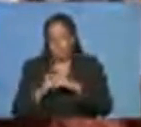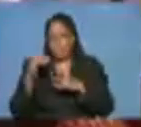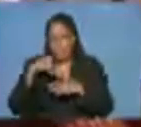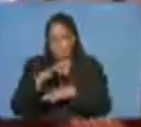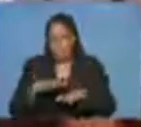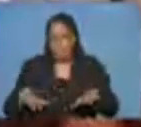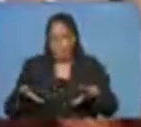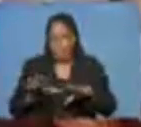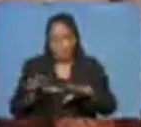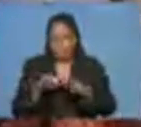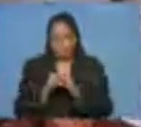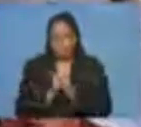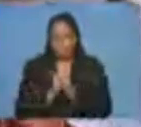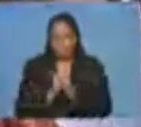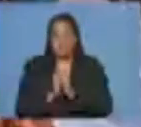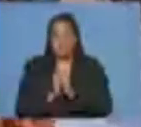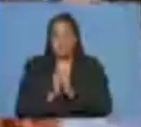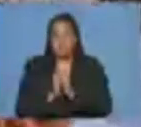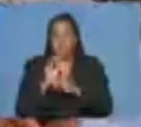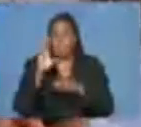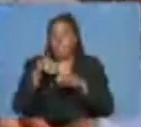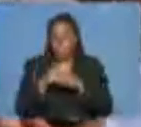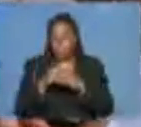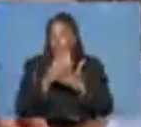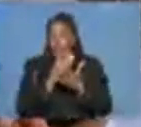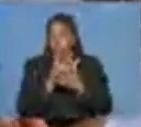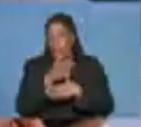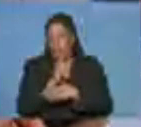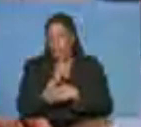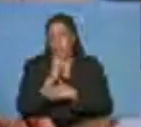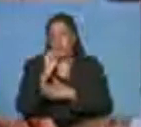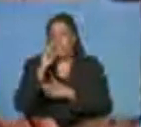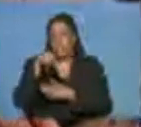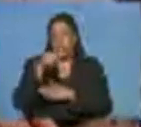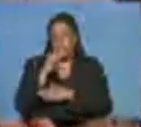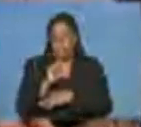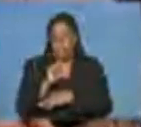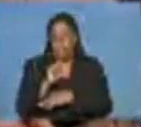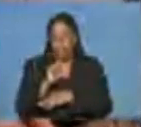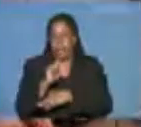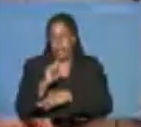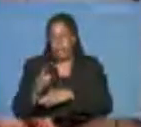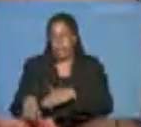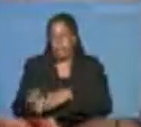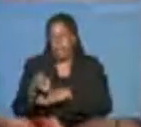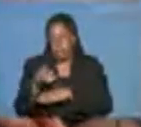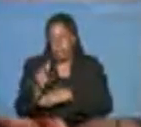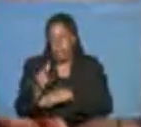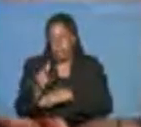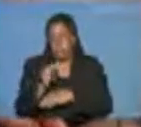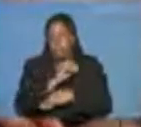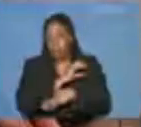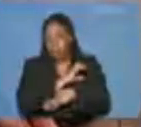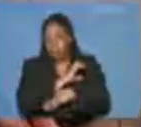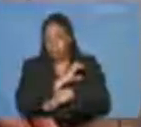of the units within the Royal Bahamas Police Force, inclusive of ceasefire, SWAT, the dog section, and mobile division. Also, we have an